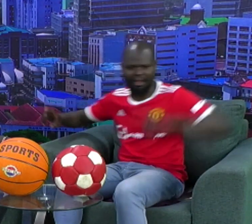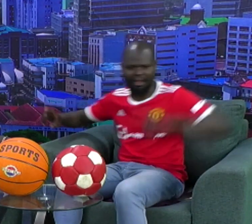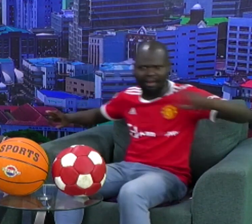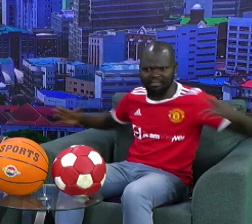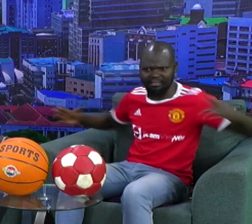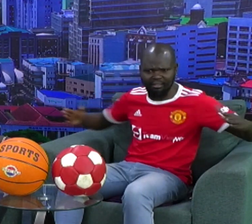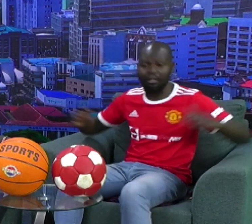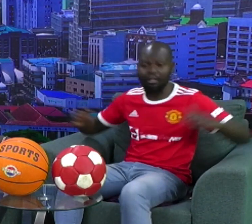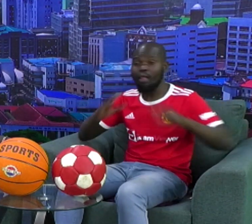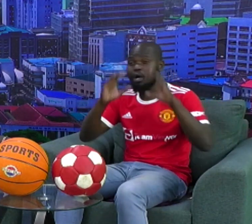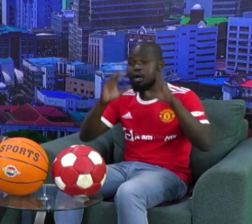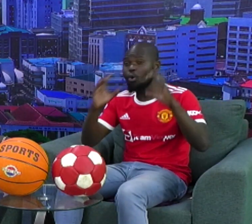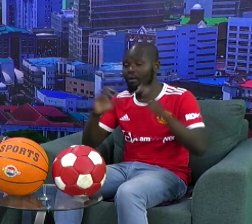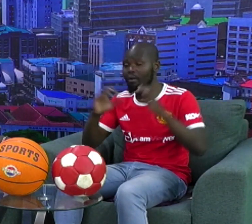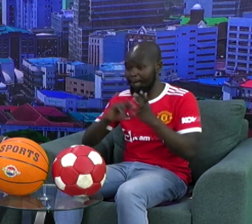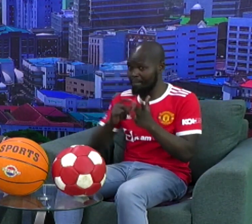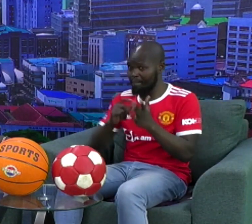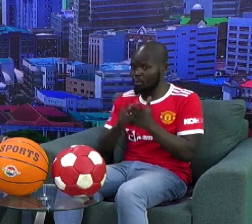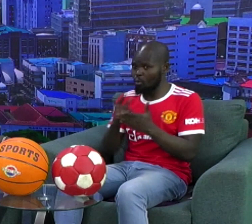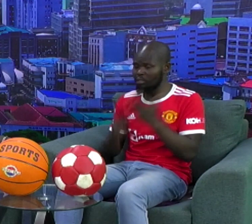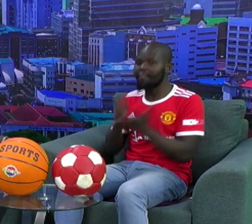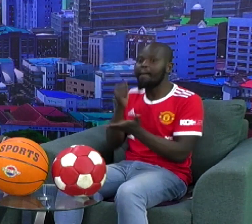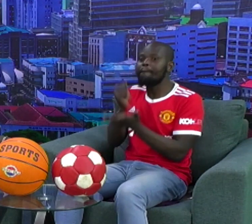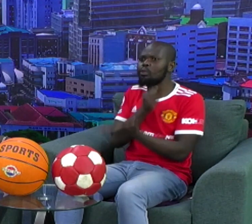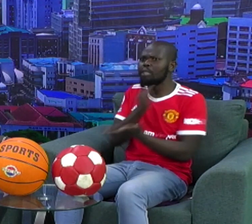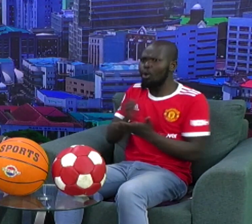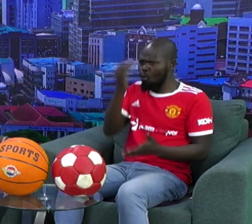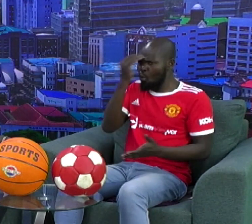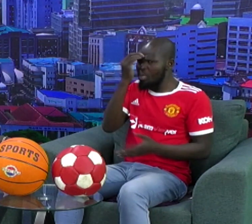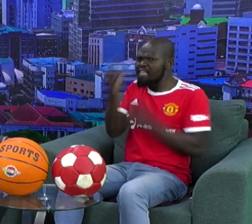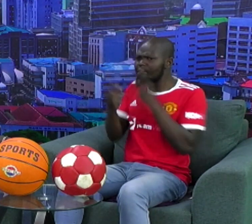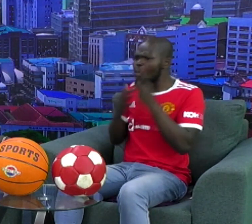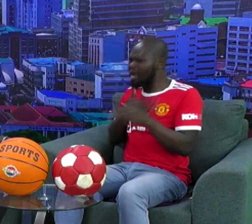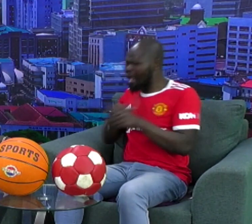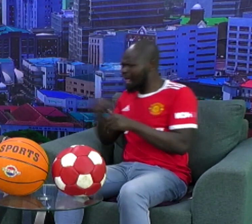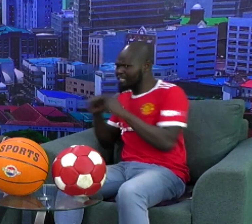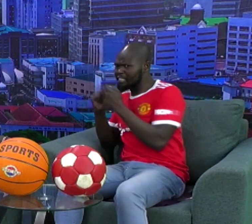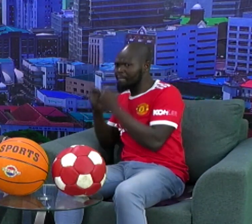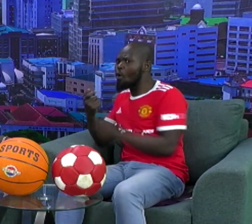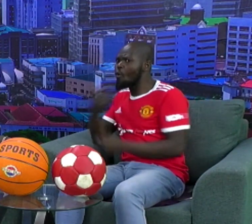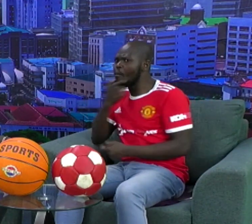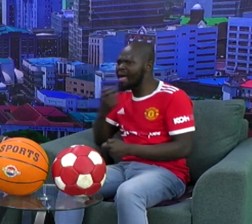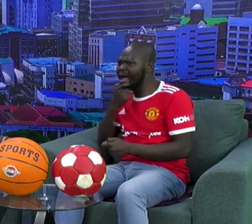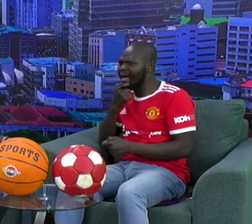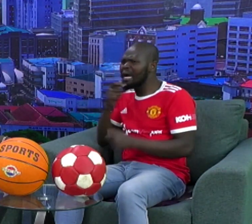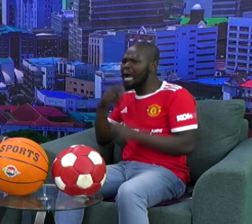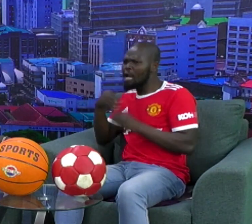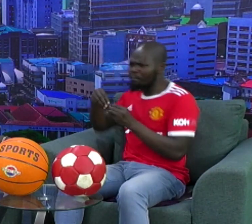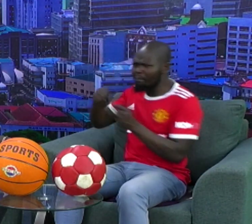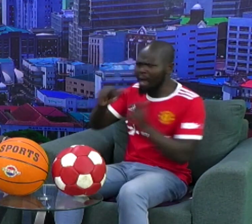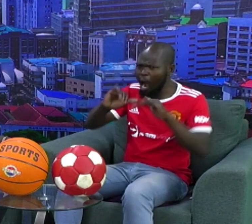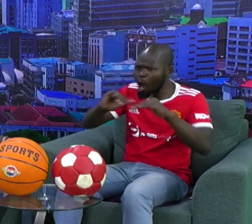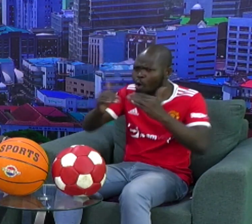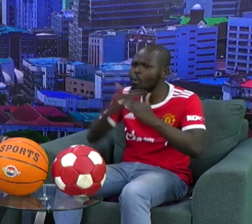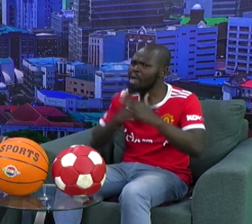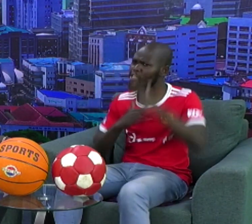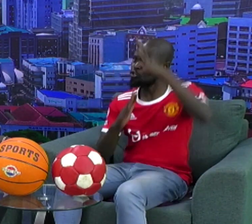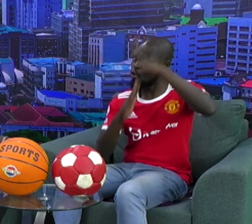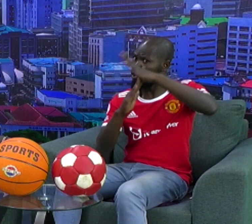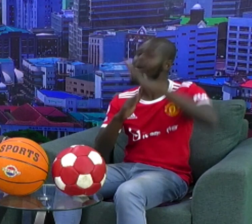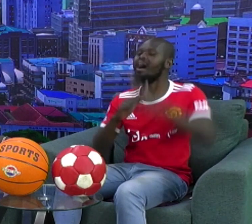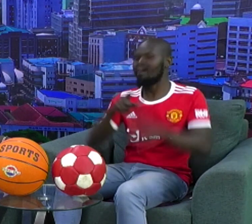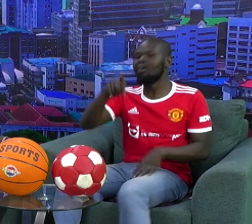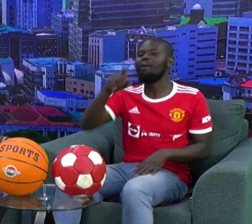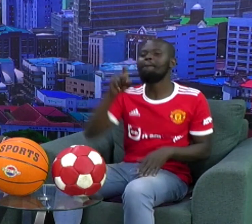and work with the coordination, the left and the right, the coach of Posta Rangers,